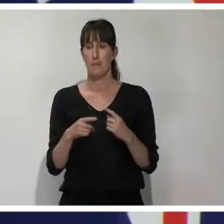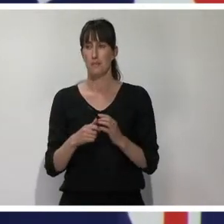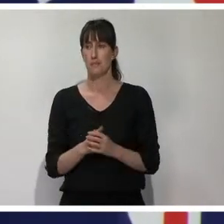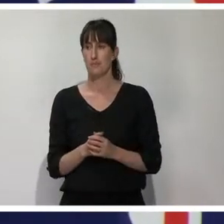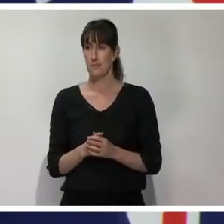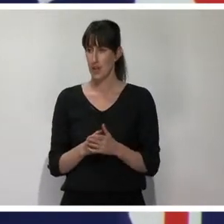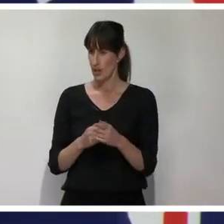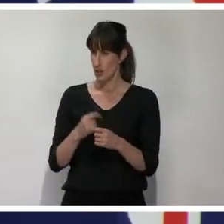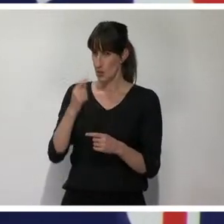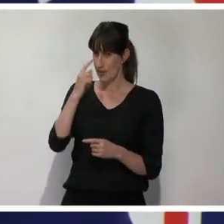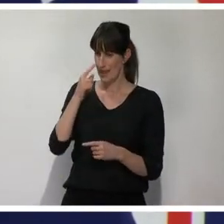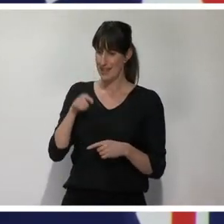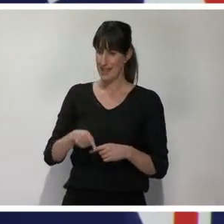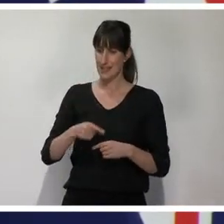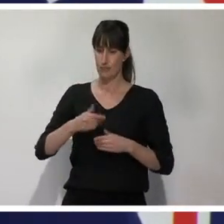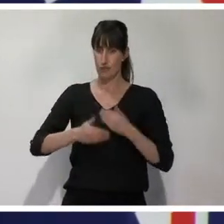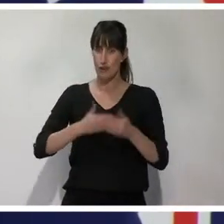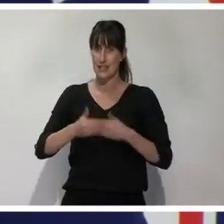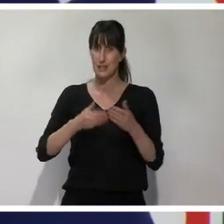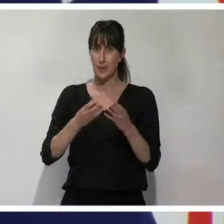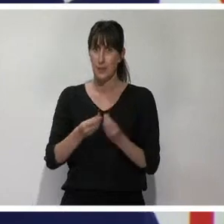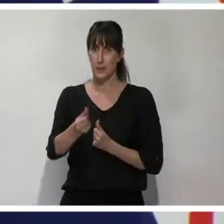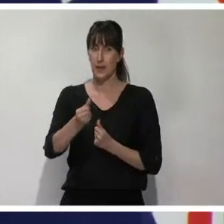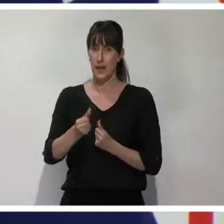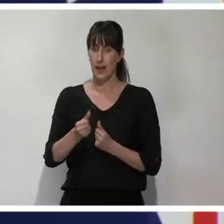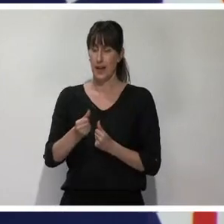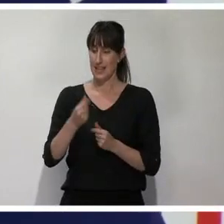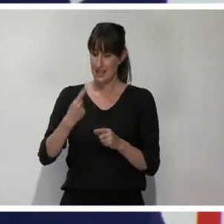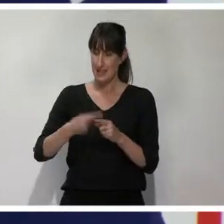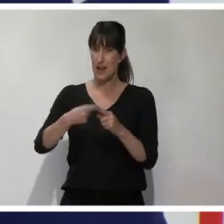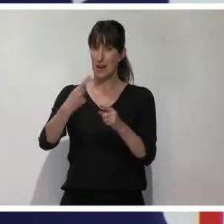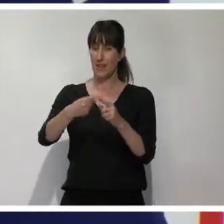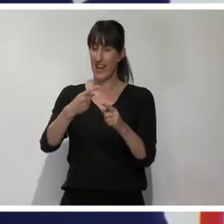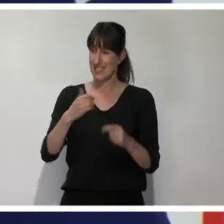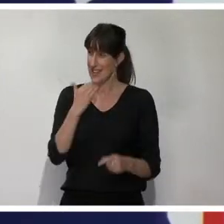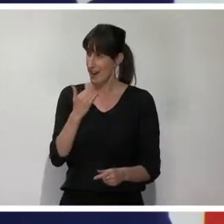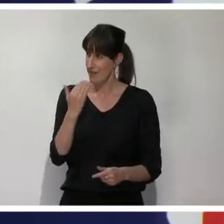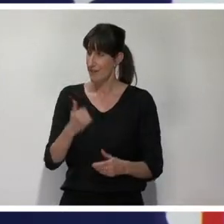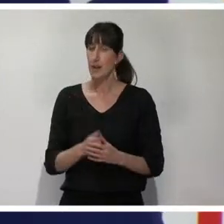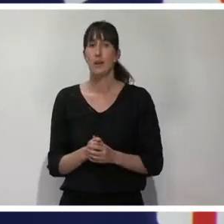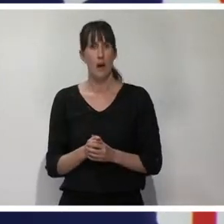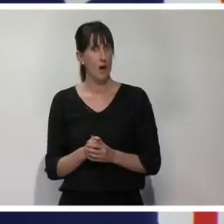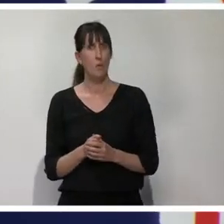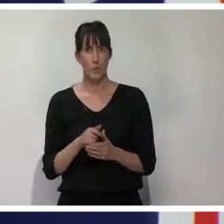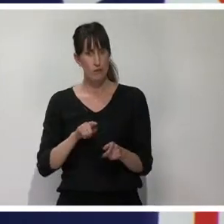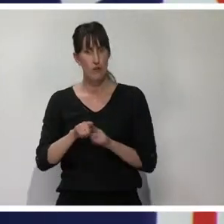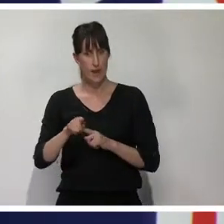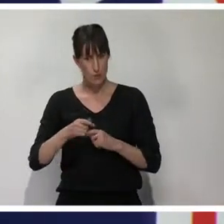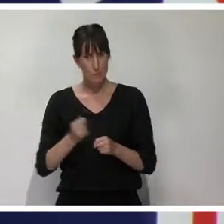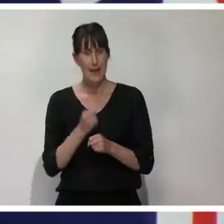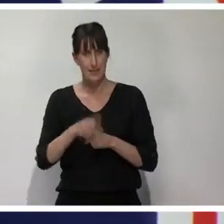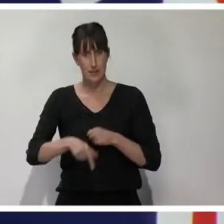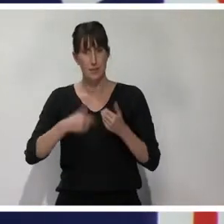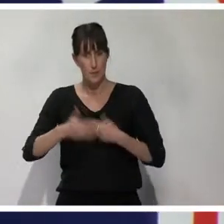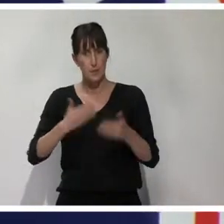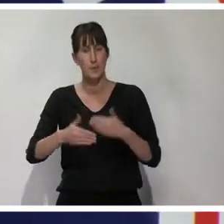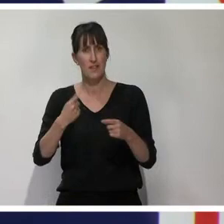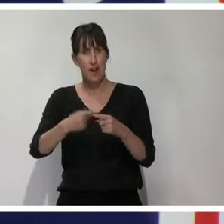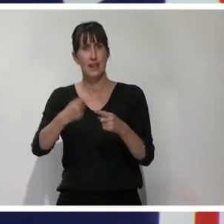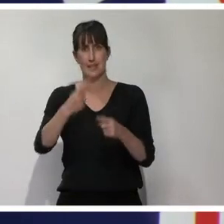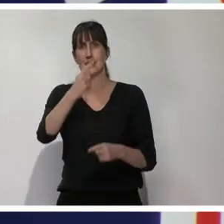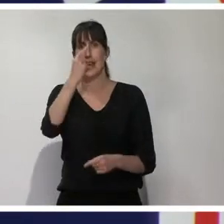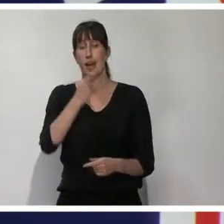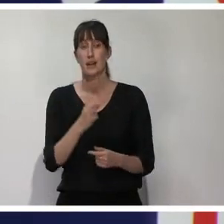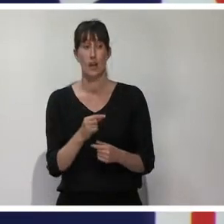functioning as you would like it? Or are there deficiencies? Oh, we're constantly working to move everything as quickly as we can, because keeping in mind we've identified these